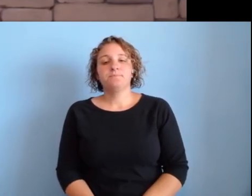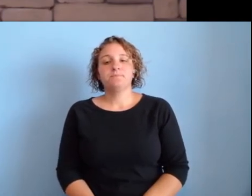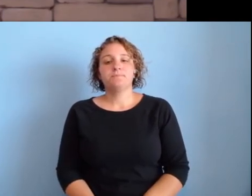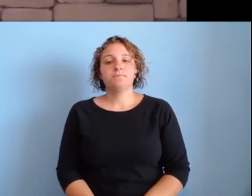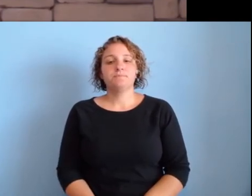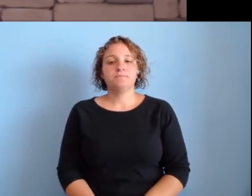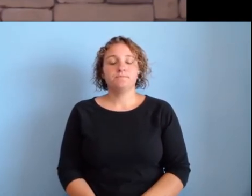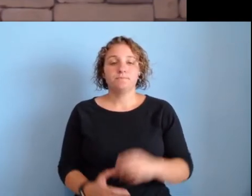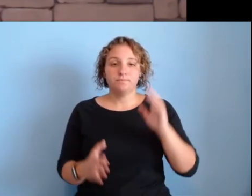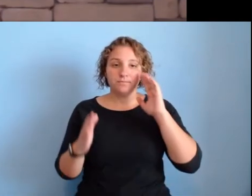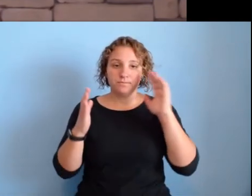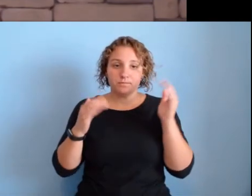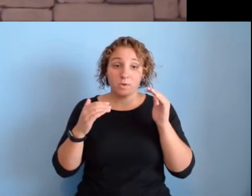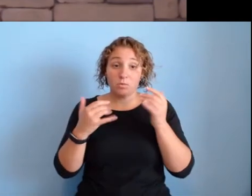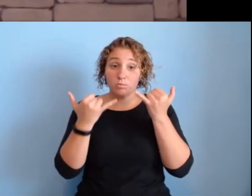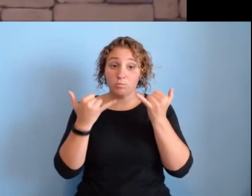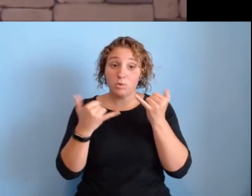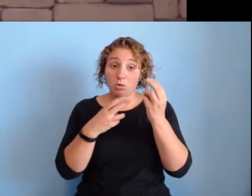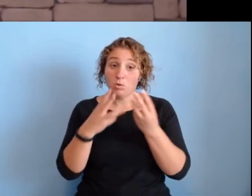Let's take it into the modern world.